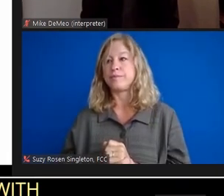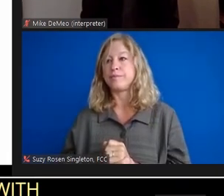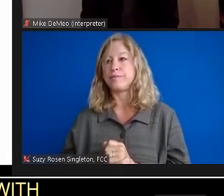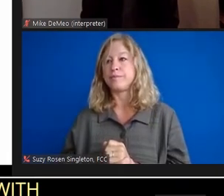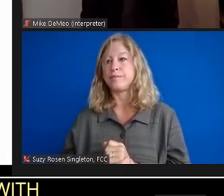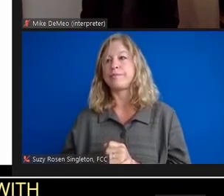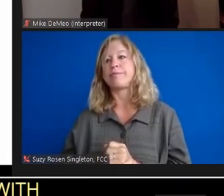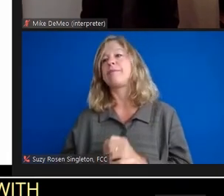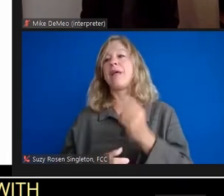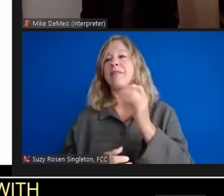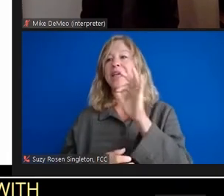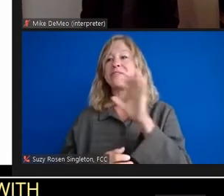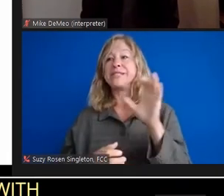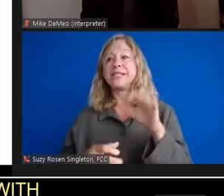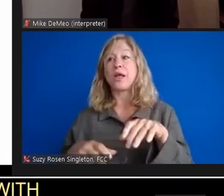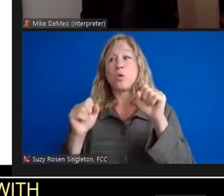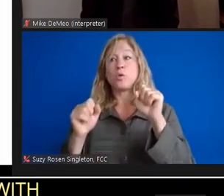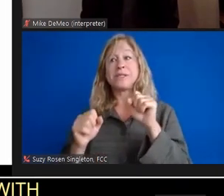fcc.gov/text-2-911.